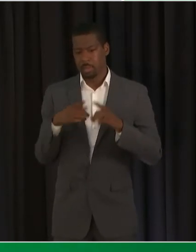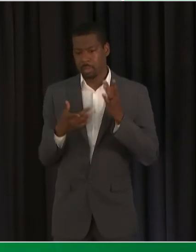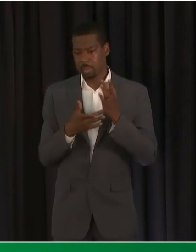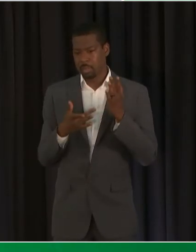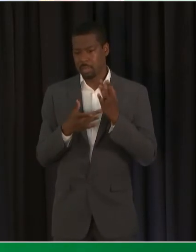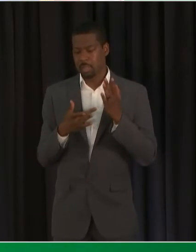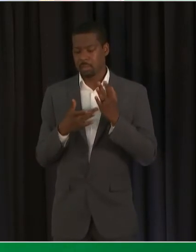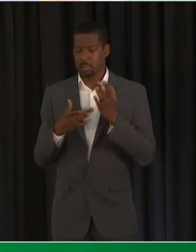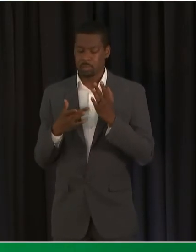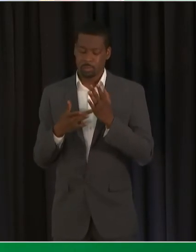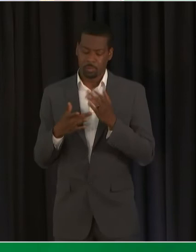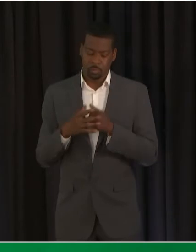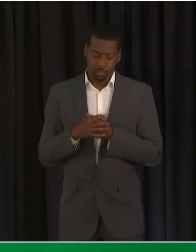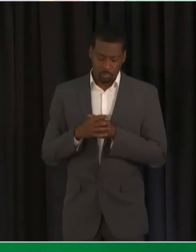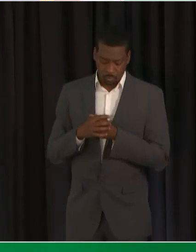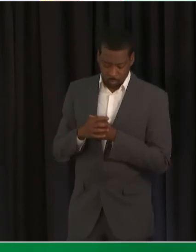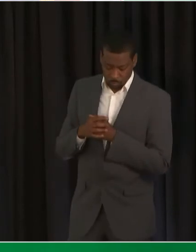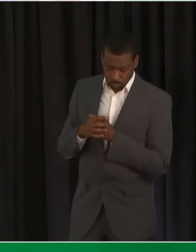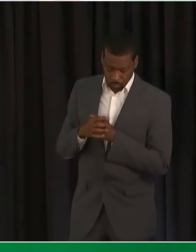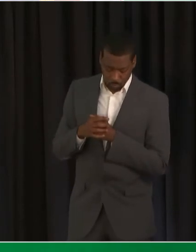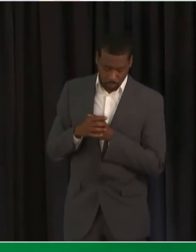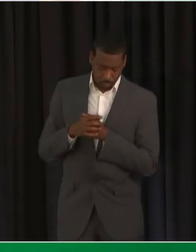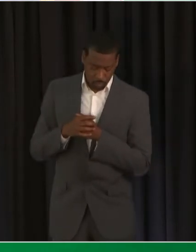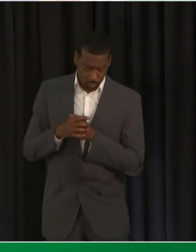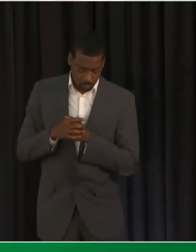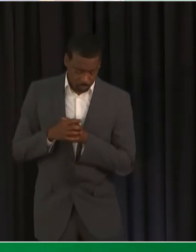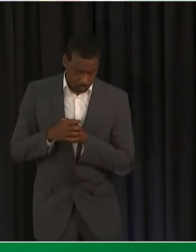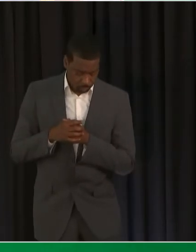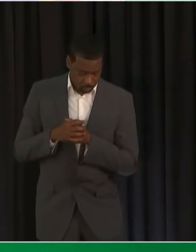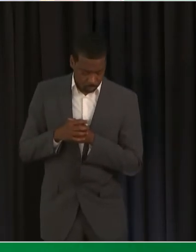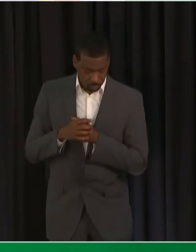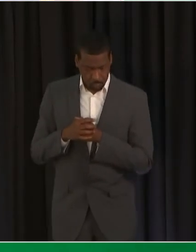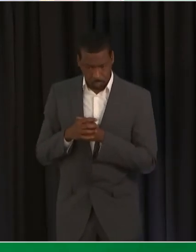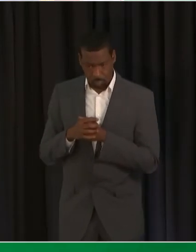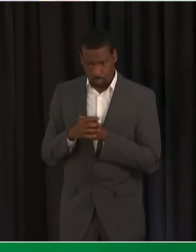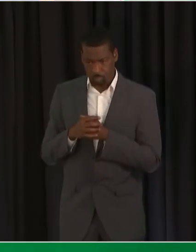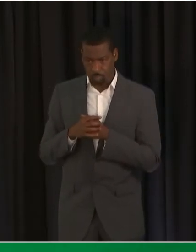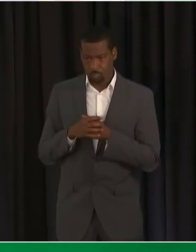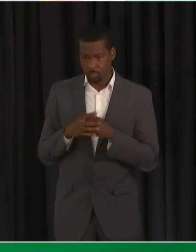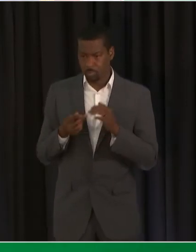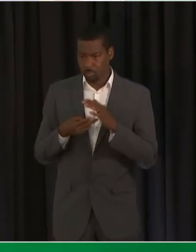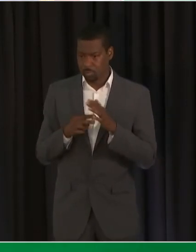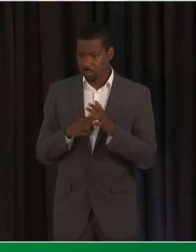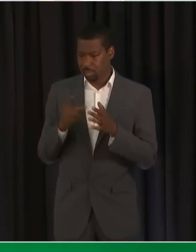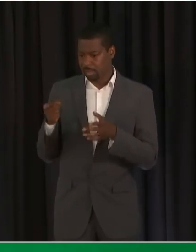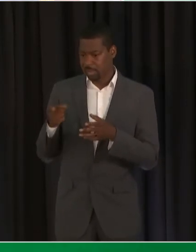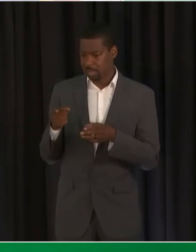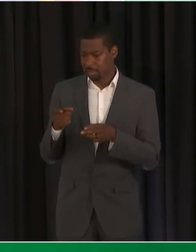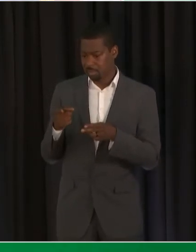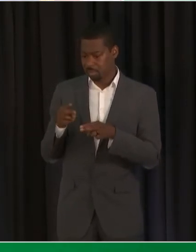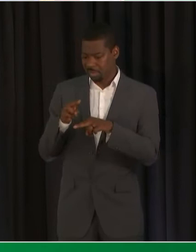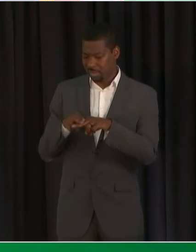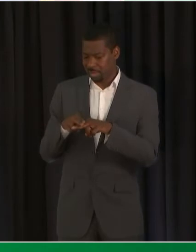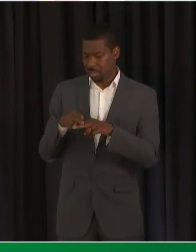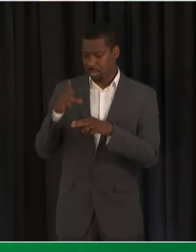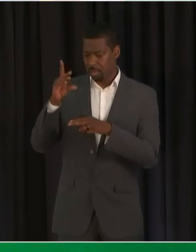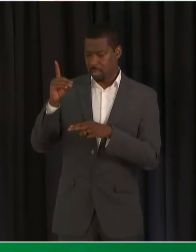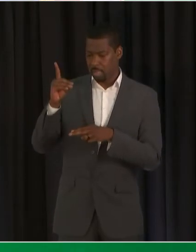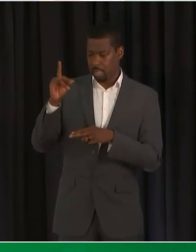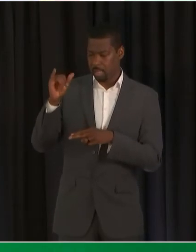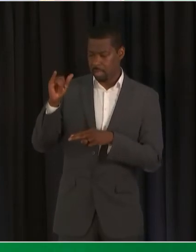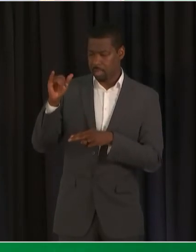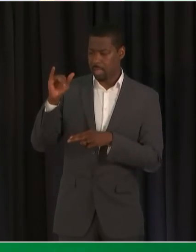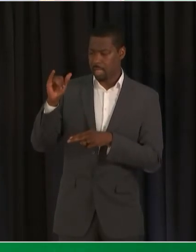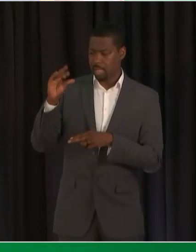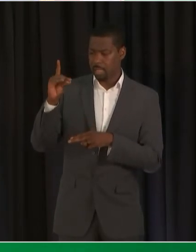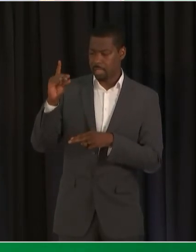technical features of it. Yes. Now, you mentioned that IDLE is open and will remain open. Yes, so